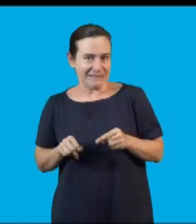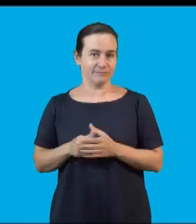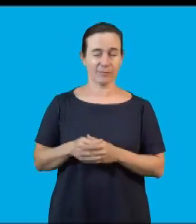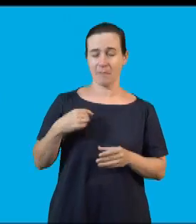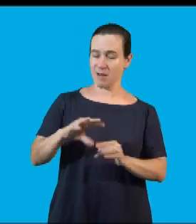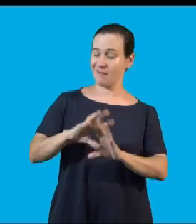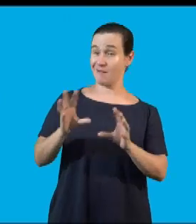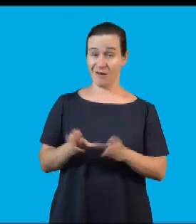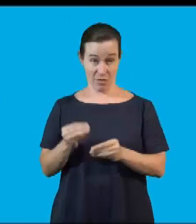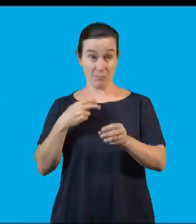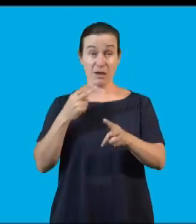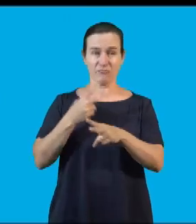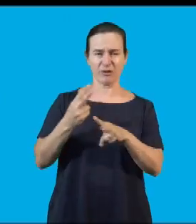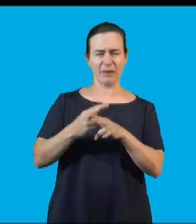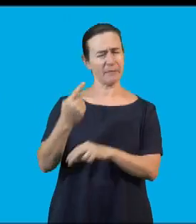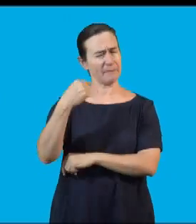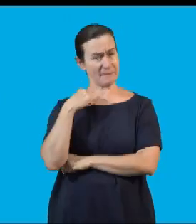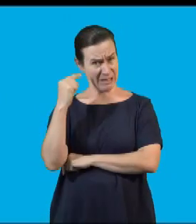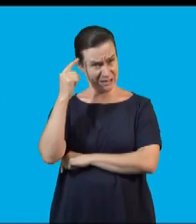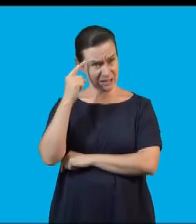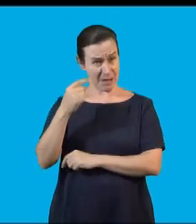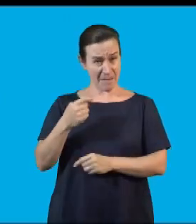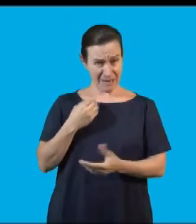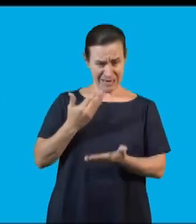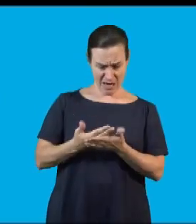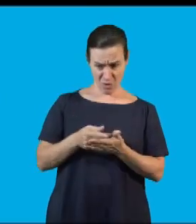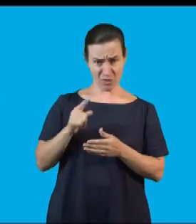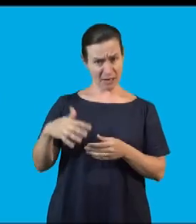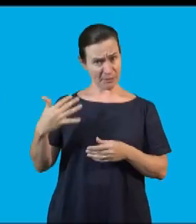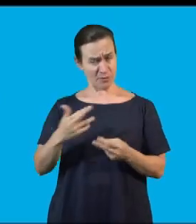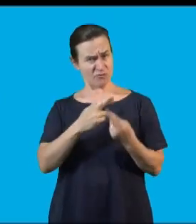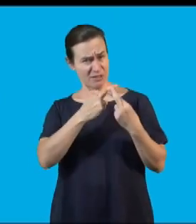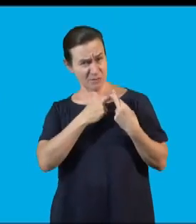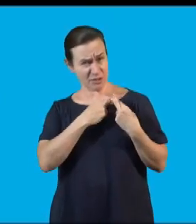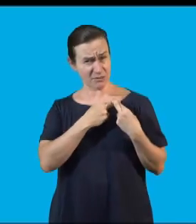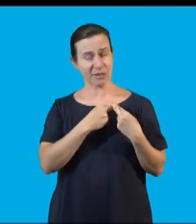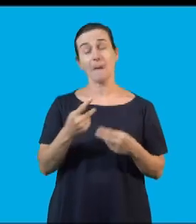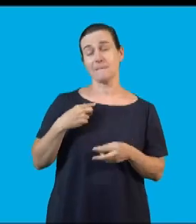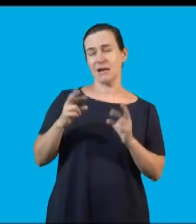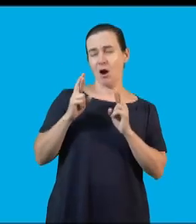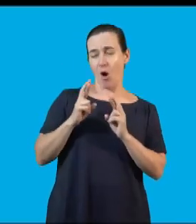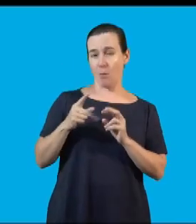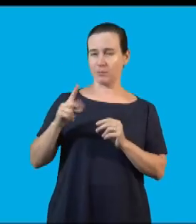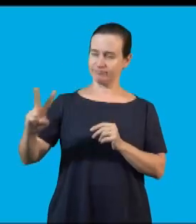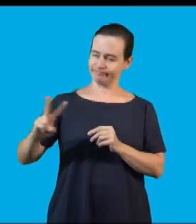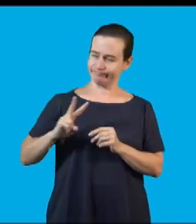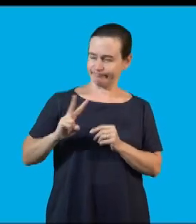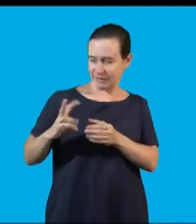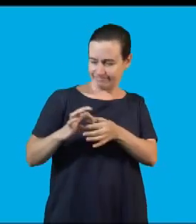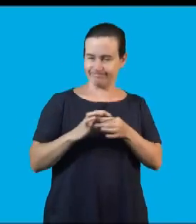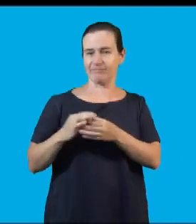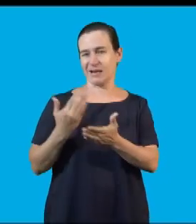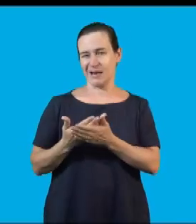anxious. I have prepared everything, but I also wonder if I will be able to handle the responsibility. I hope we will bond